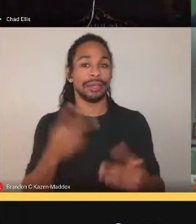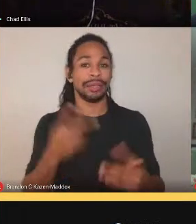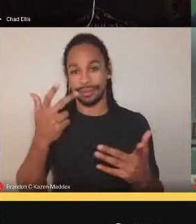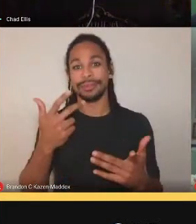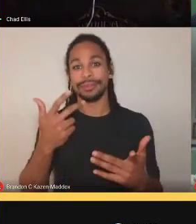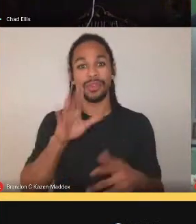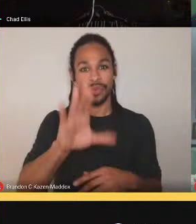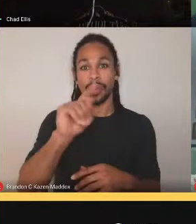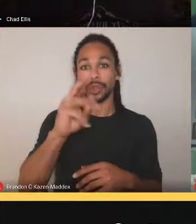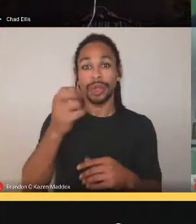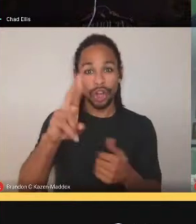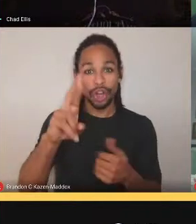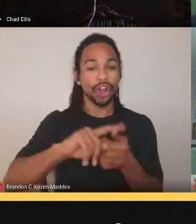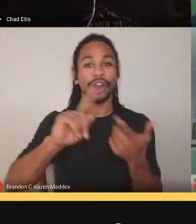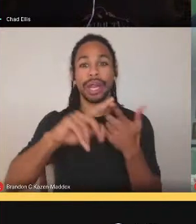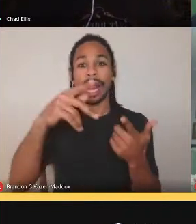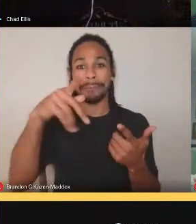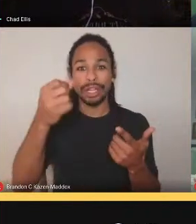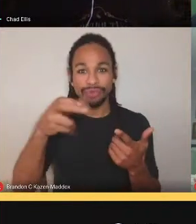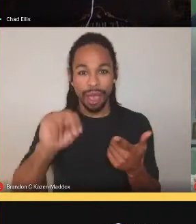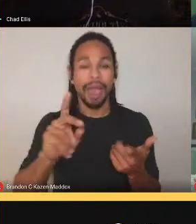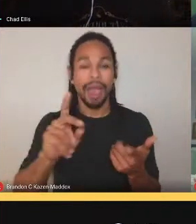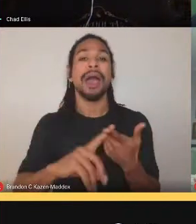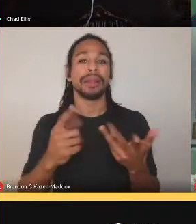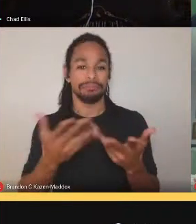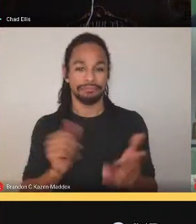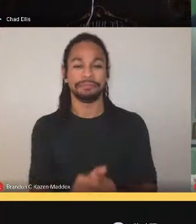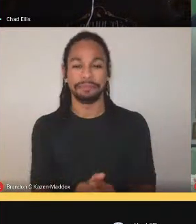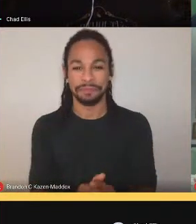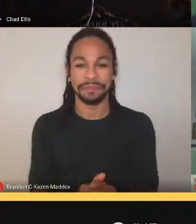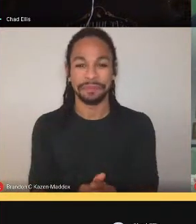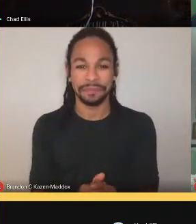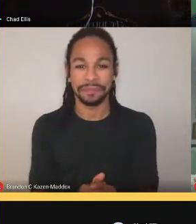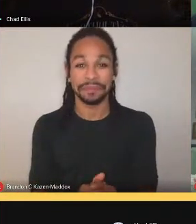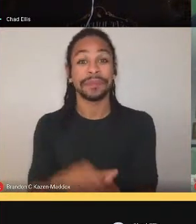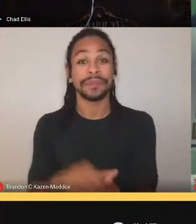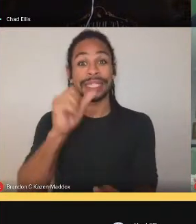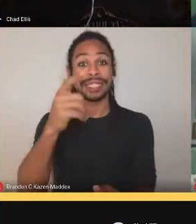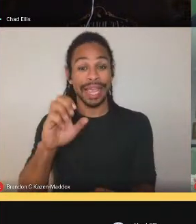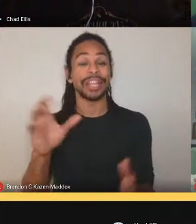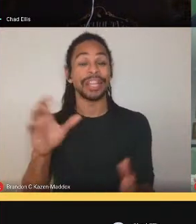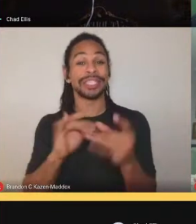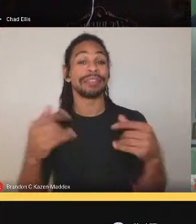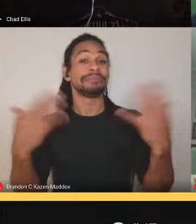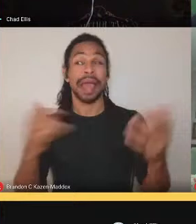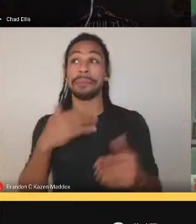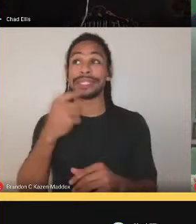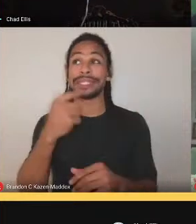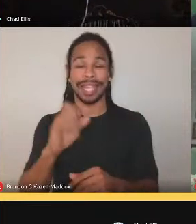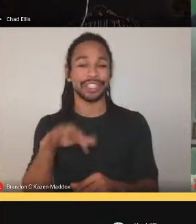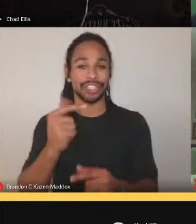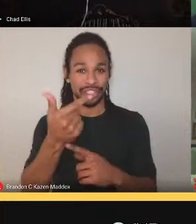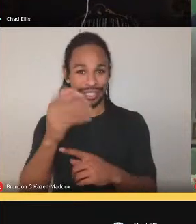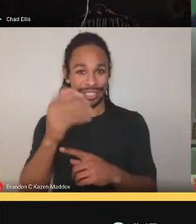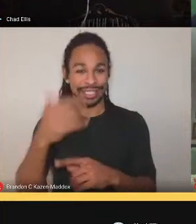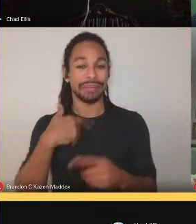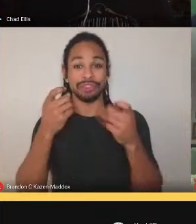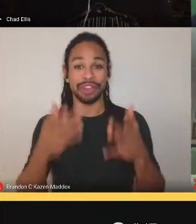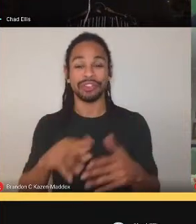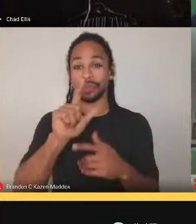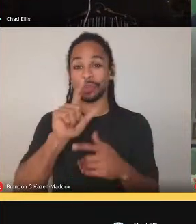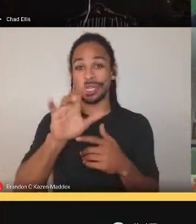Sure. Well, I'm Sage GC. I'm the director of 20 Sided Stories. And on 20 Sided Stories, we design our own